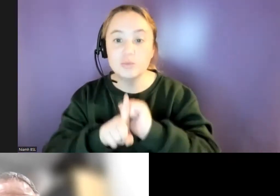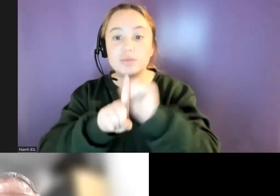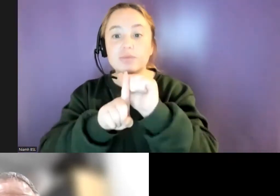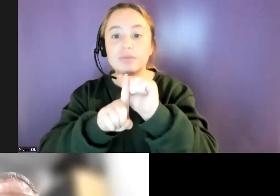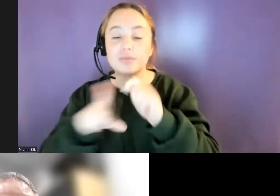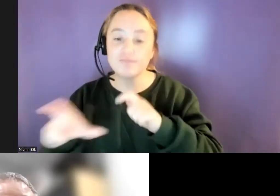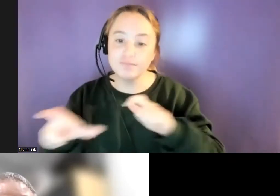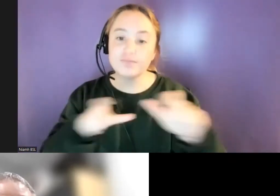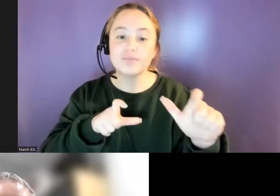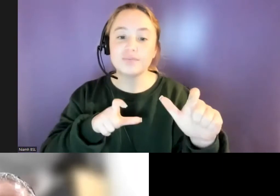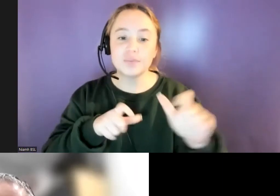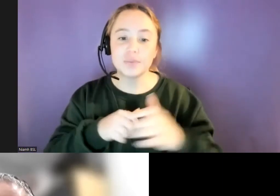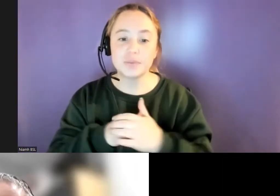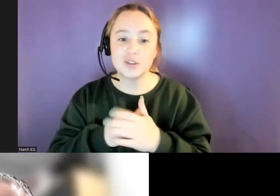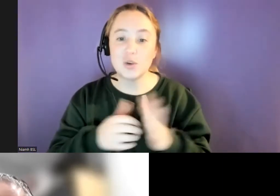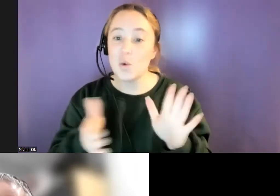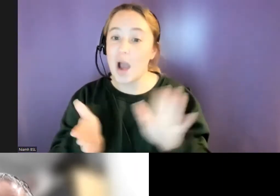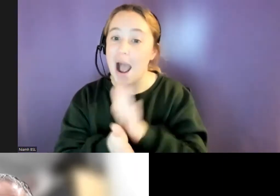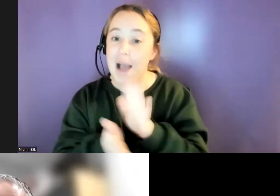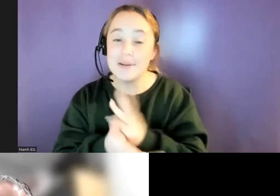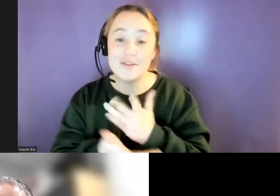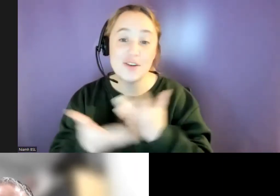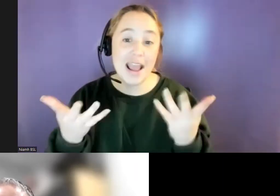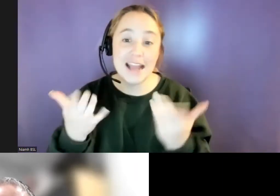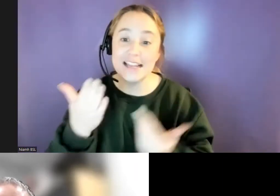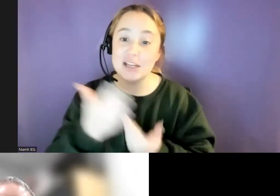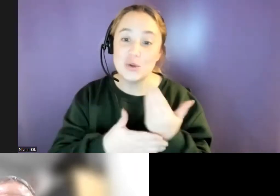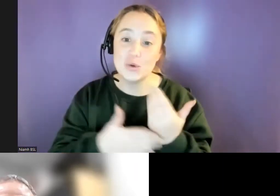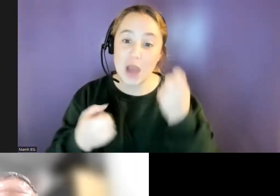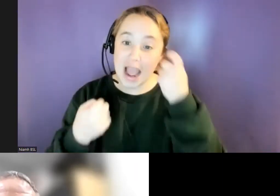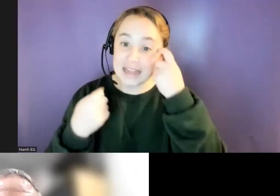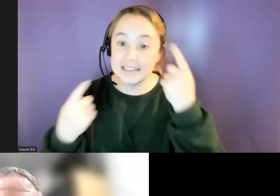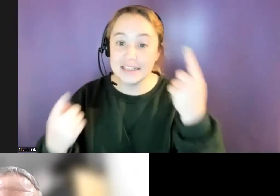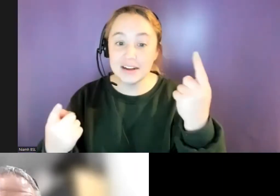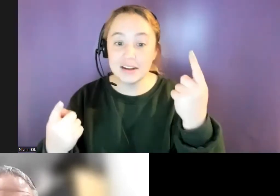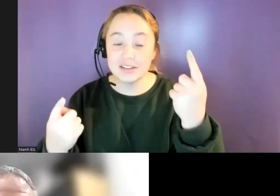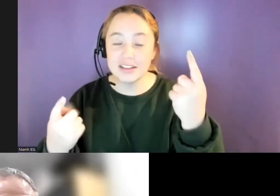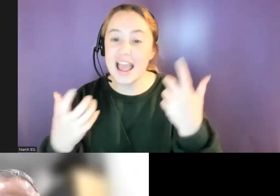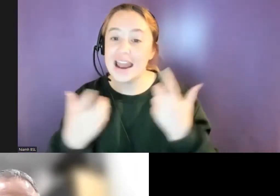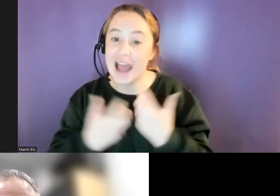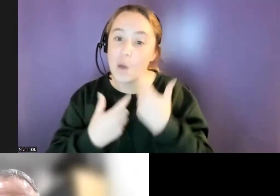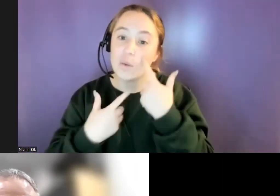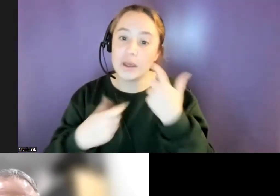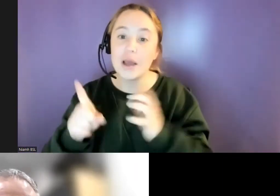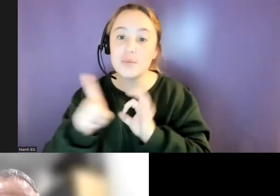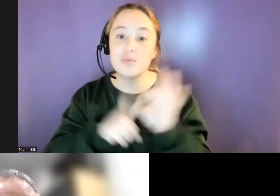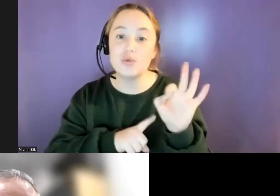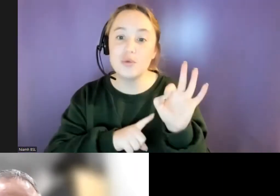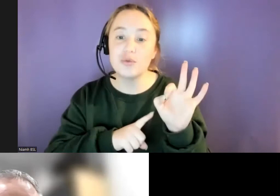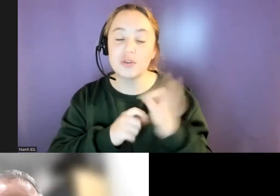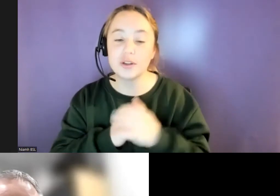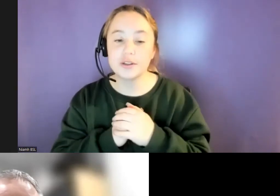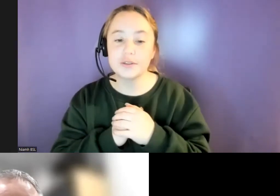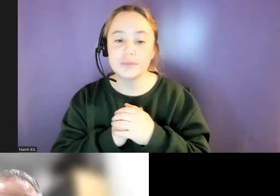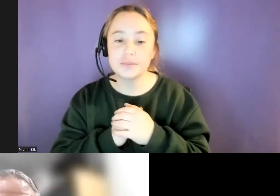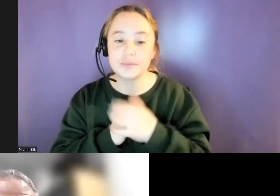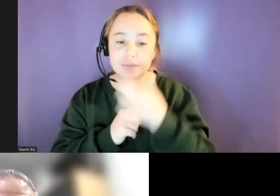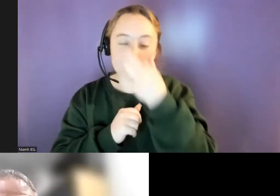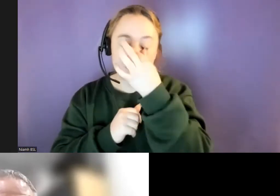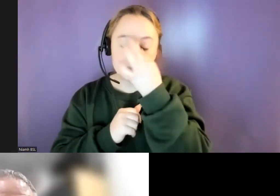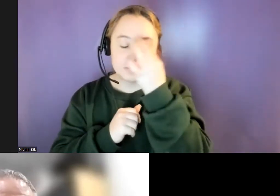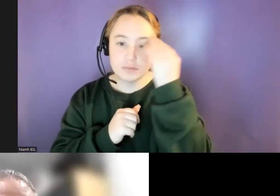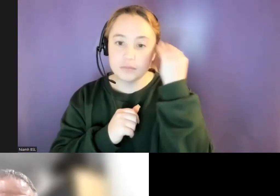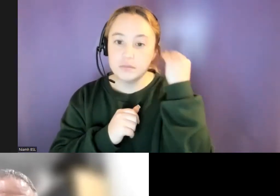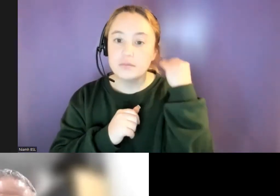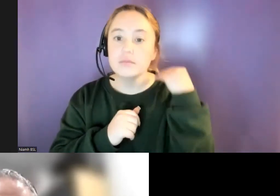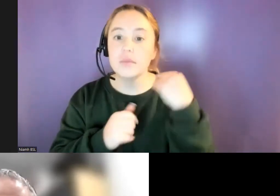always welcome for sort of new ideas, and how we can do things better. So, and I'm sure we